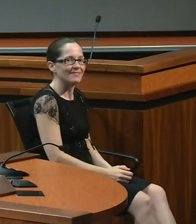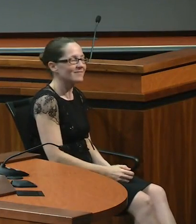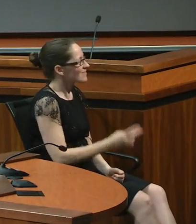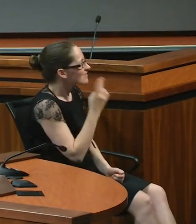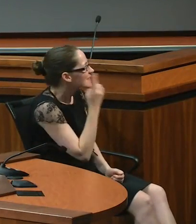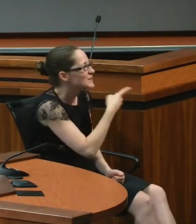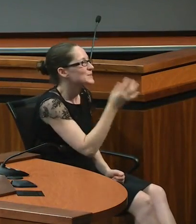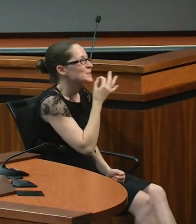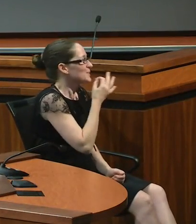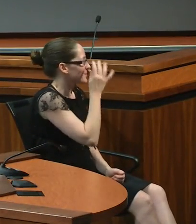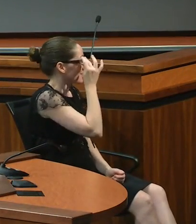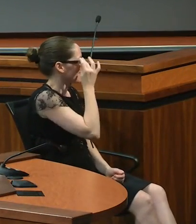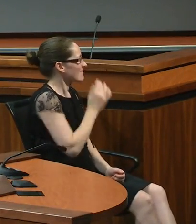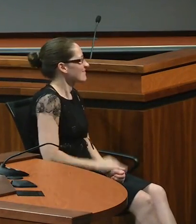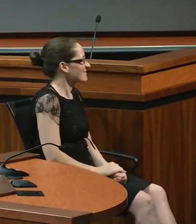soon.